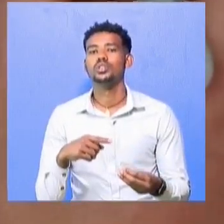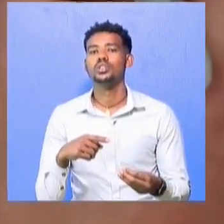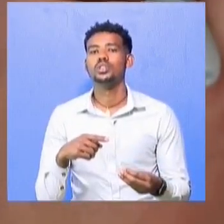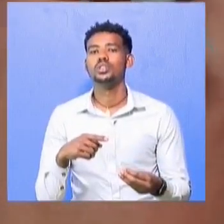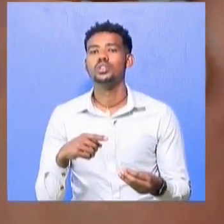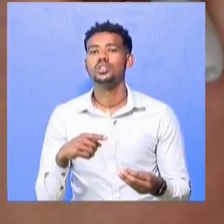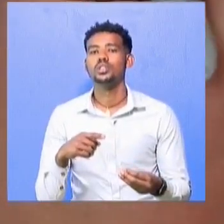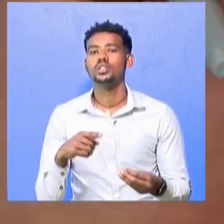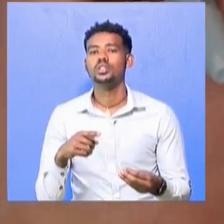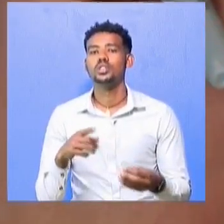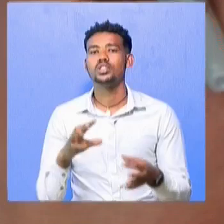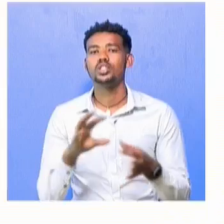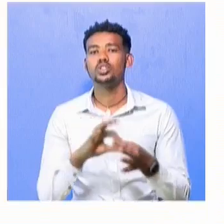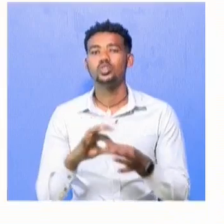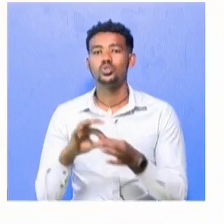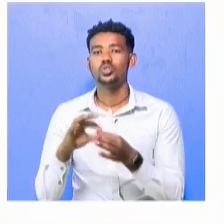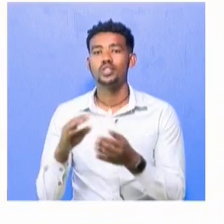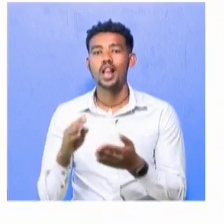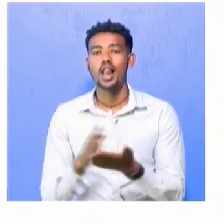the social activities